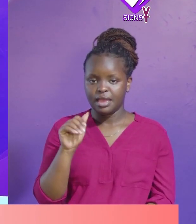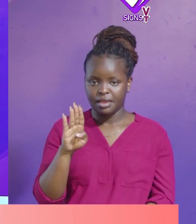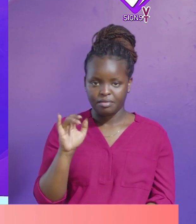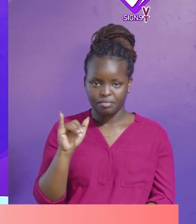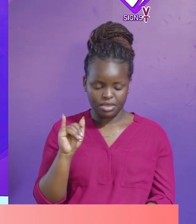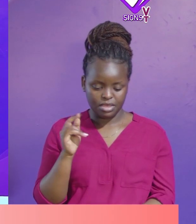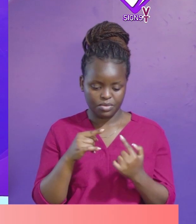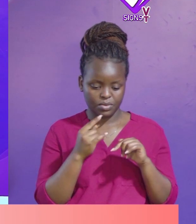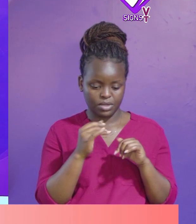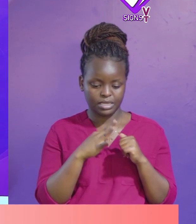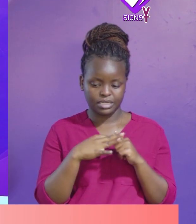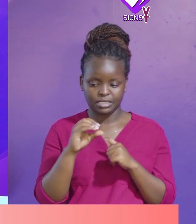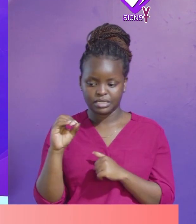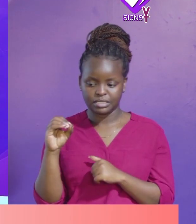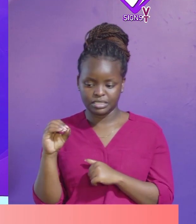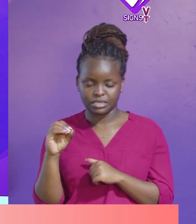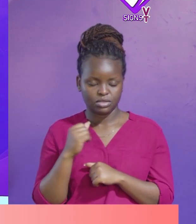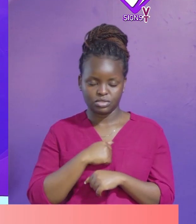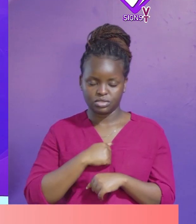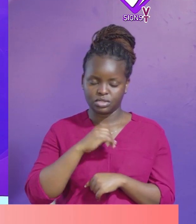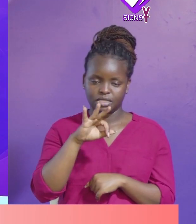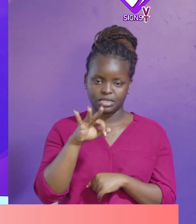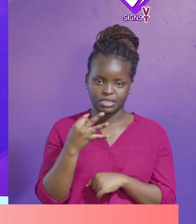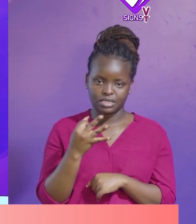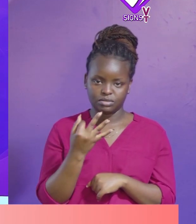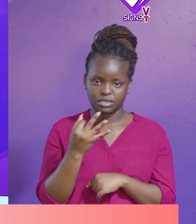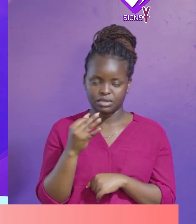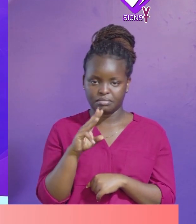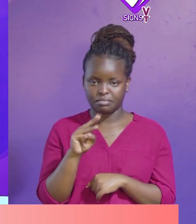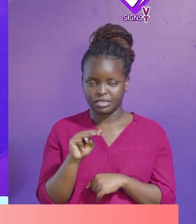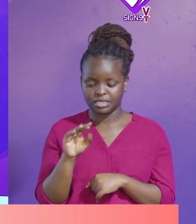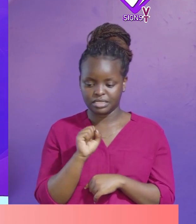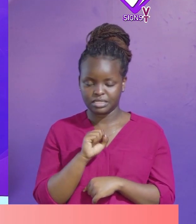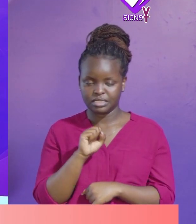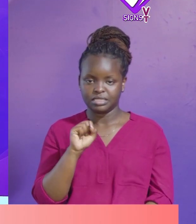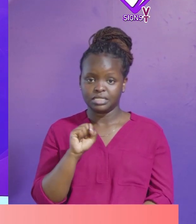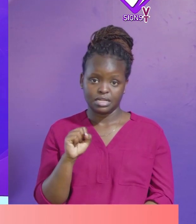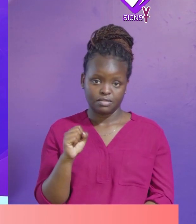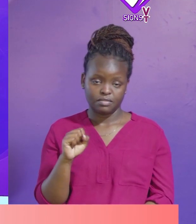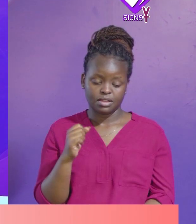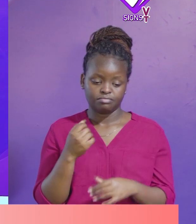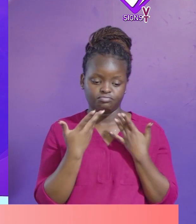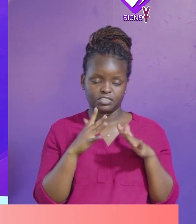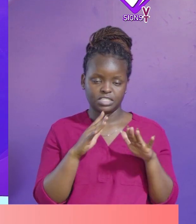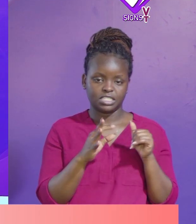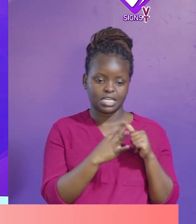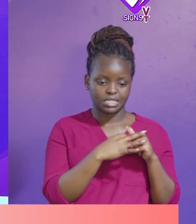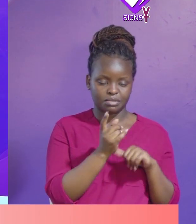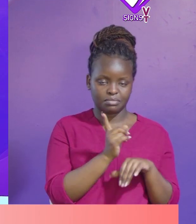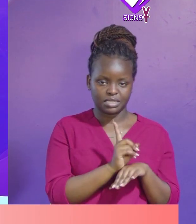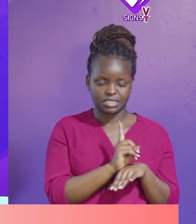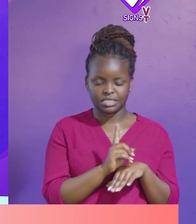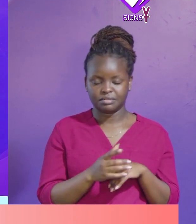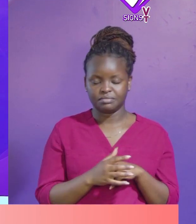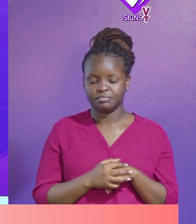800, women's 3,000 meters, that is silver, finishing in 8 minutes, 56 seconds